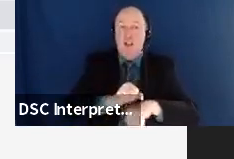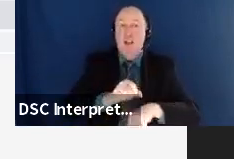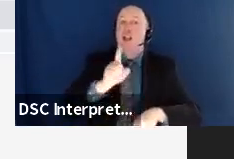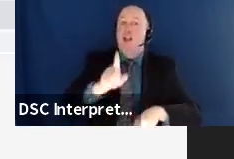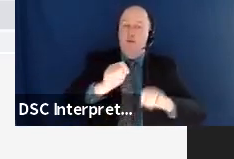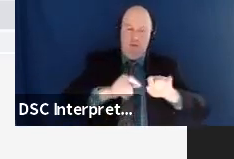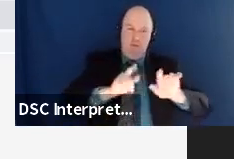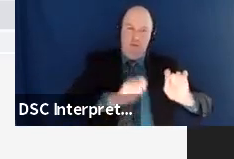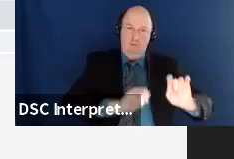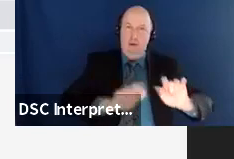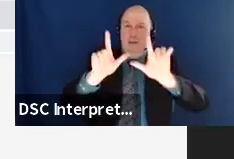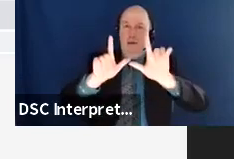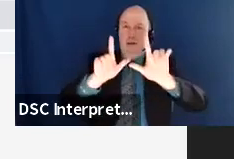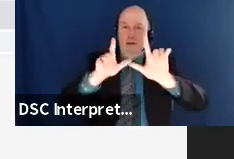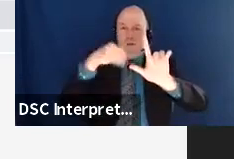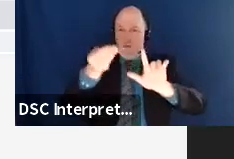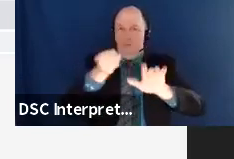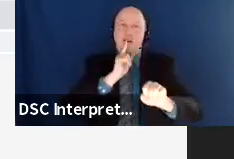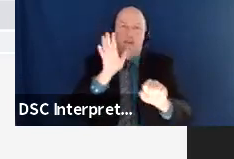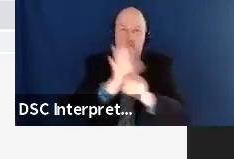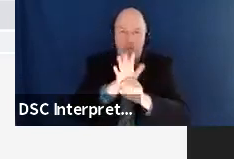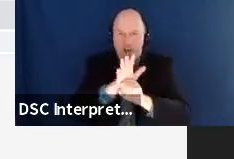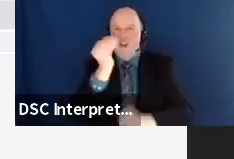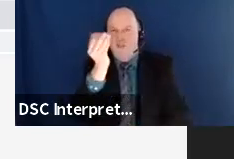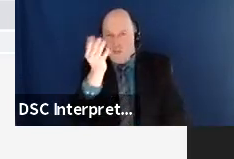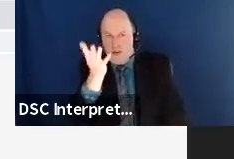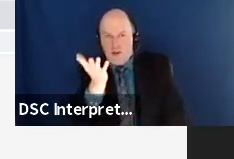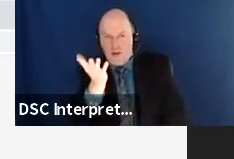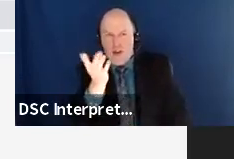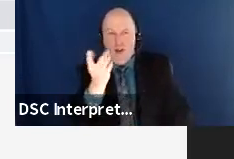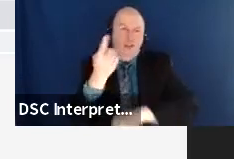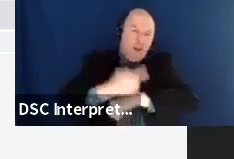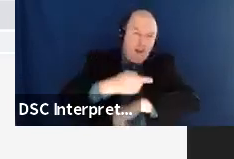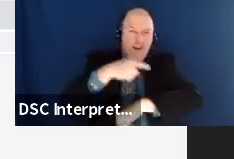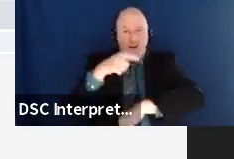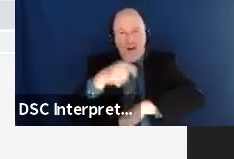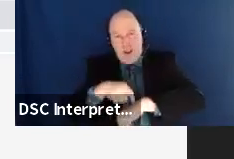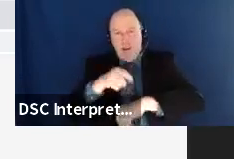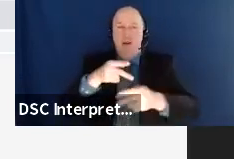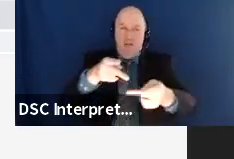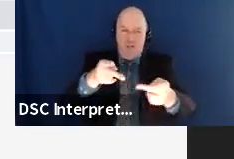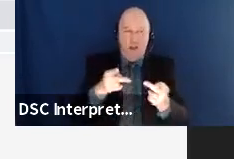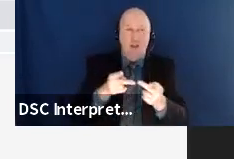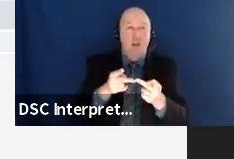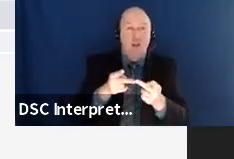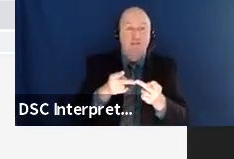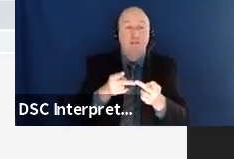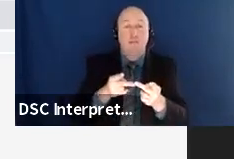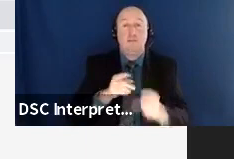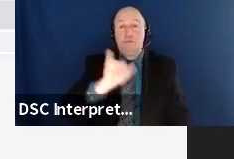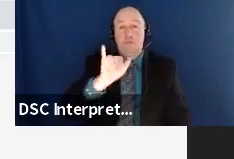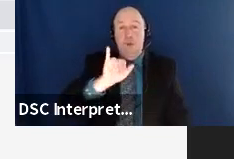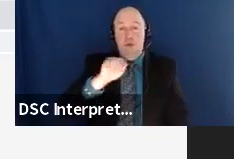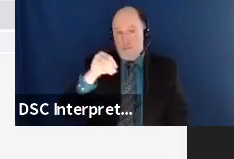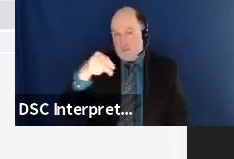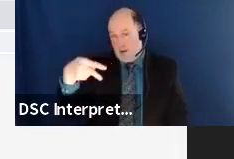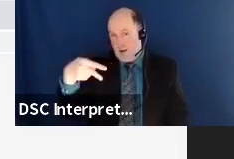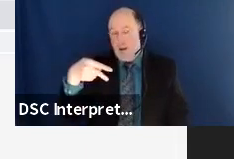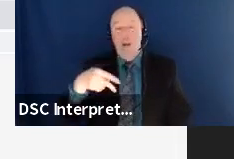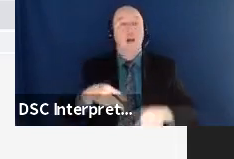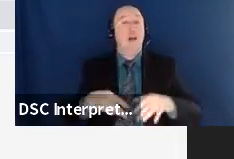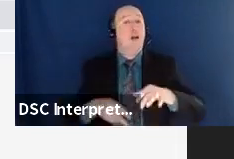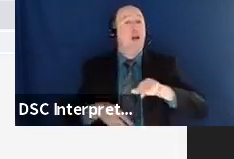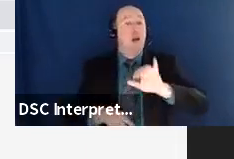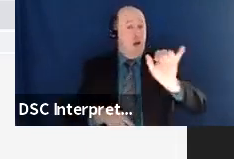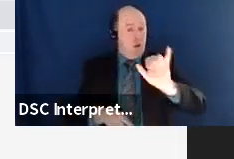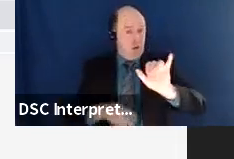provide confirmation details, the date, the time, the location. There's also a map. And then in addition, you will